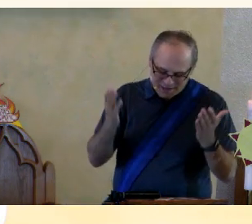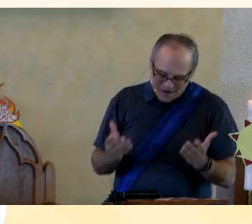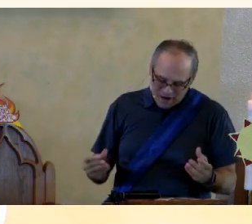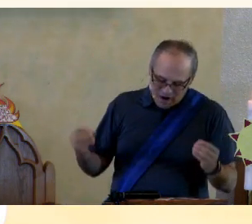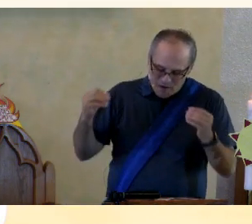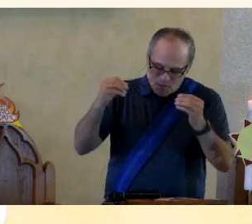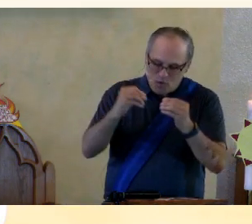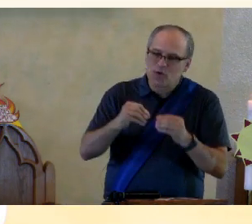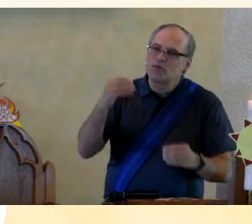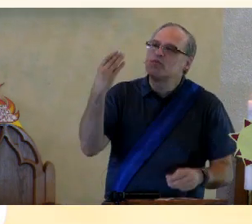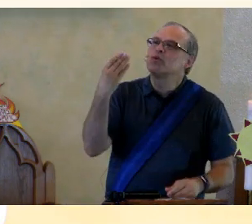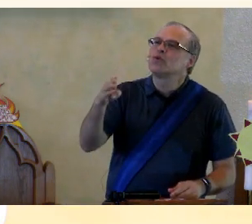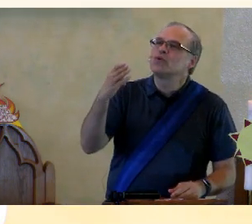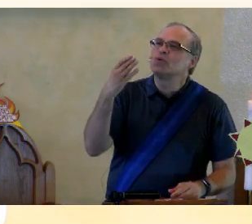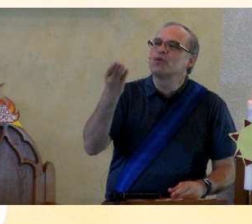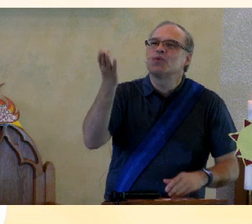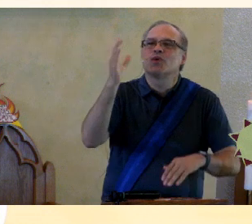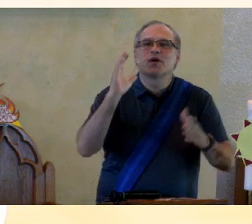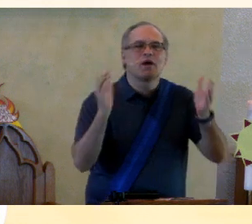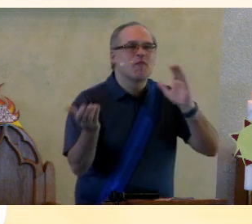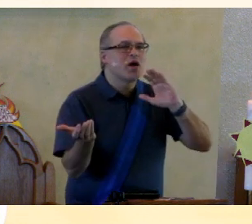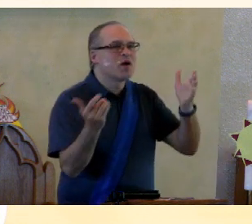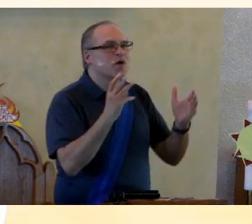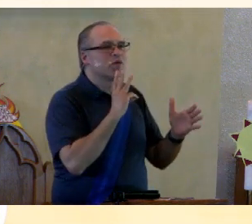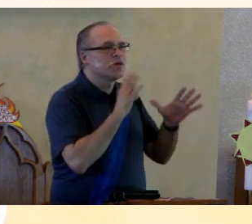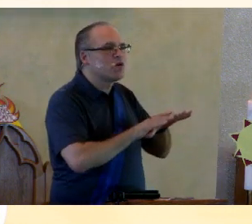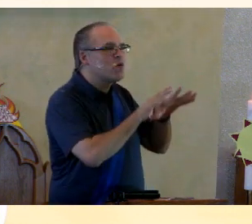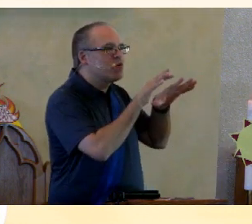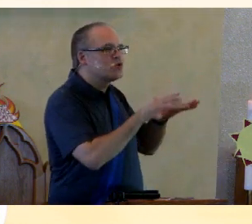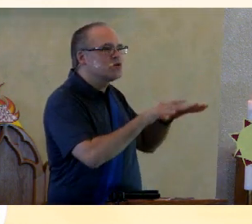skies are bluer than the